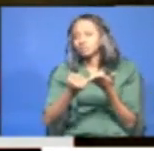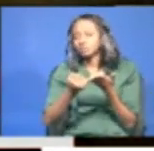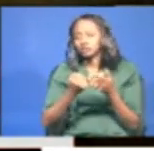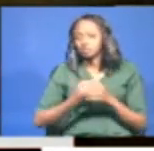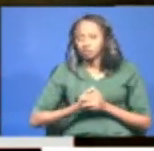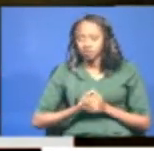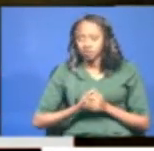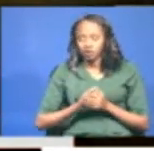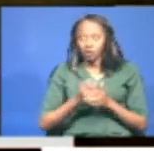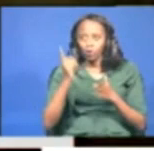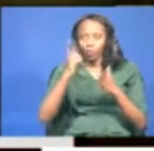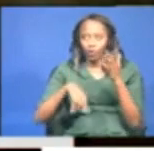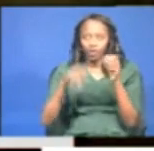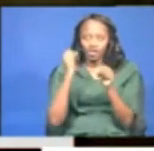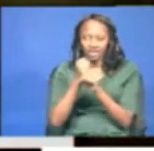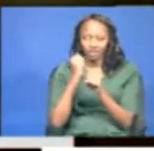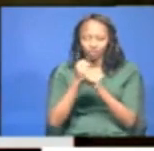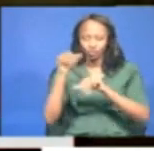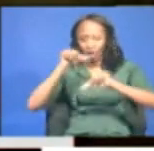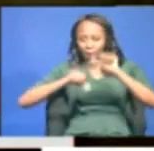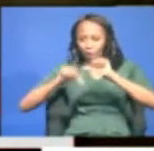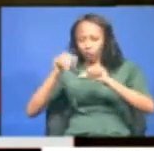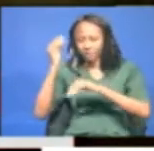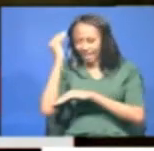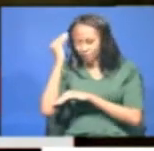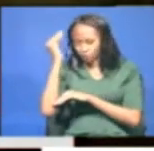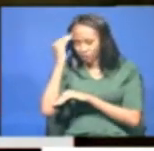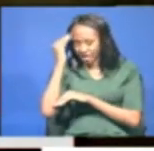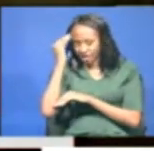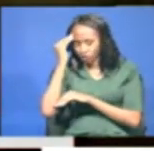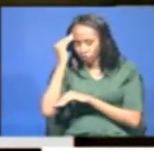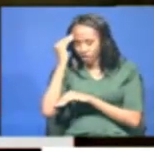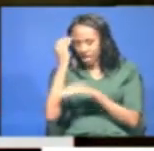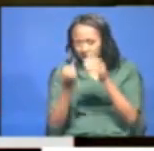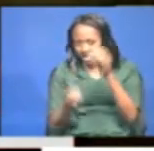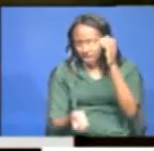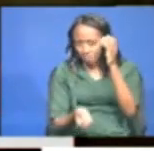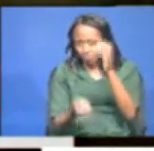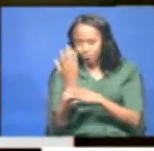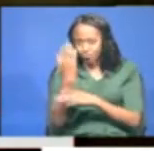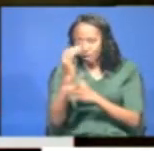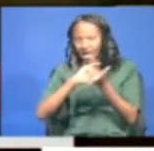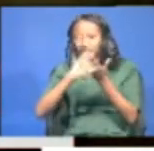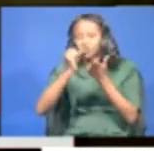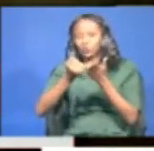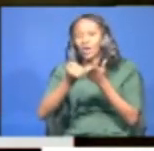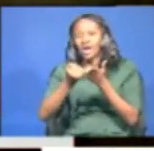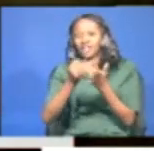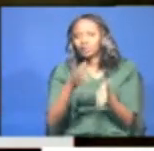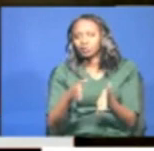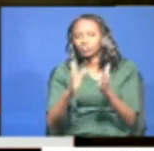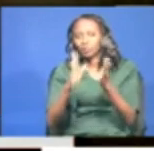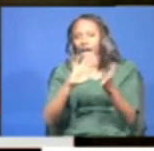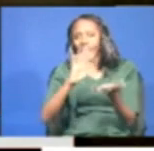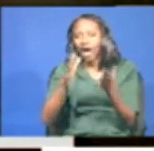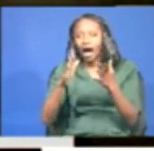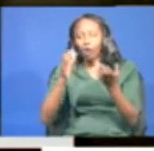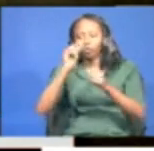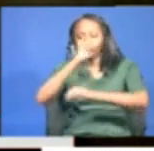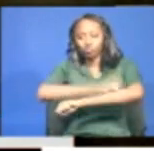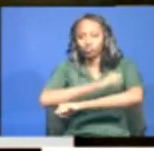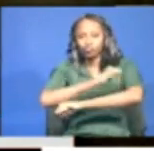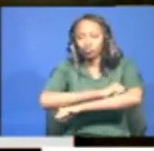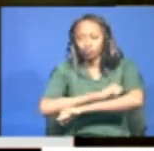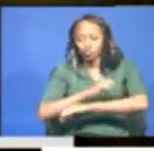What they did about education, they came up with an insurance scheme to make sure that their children go to school. And